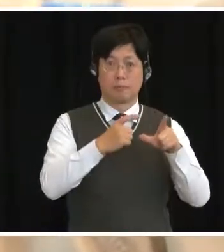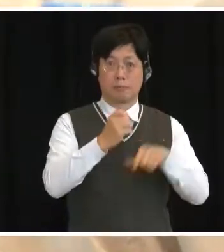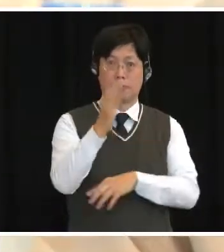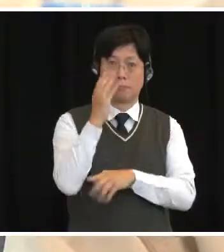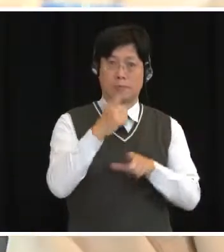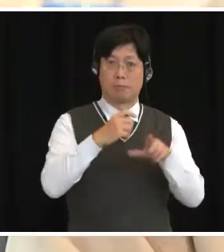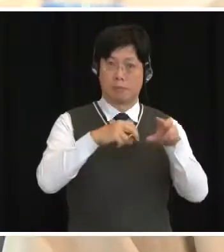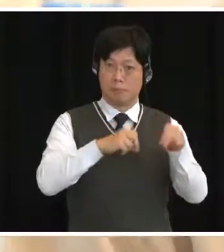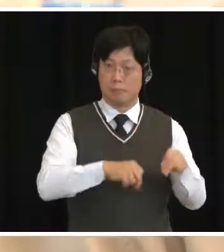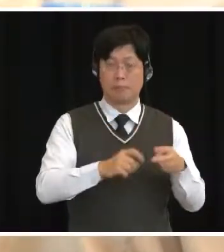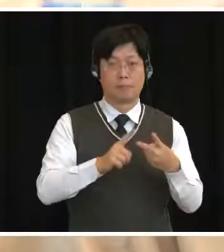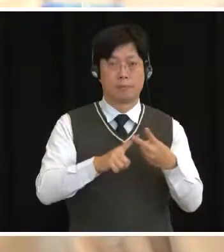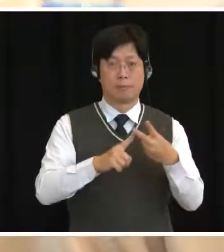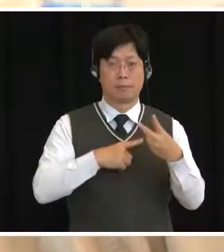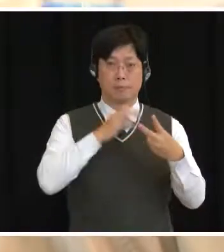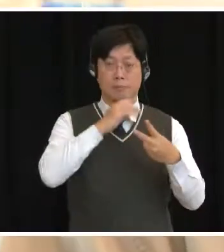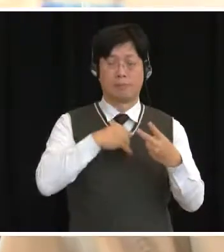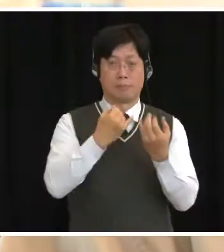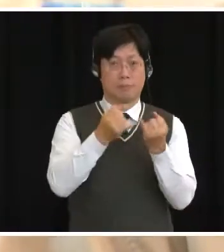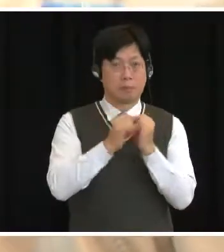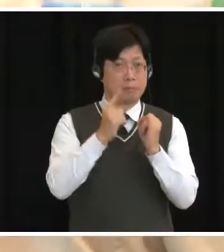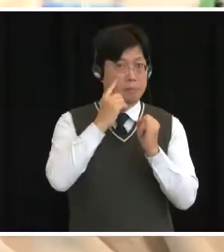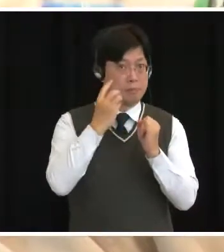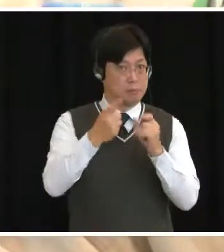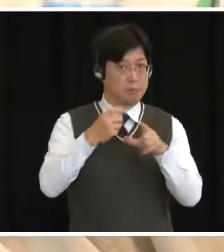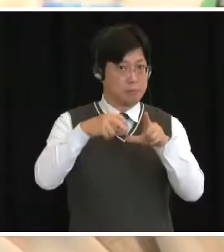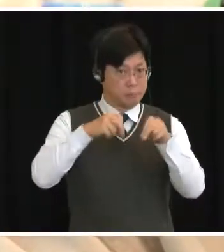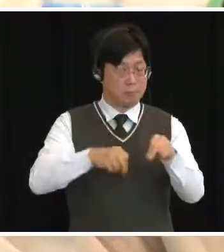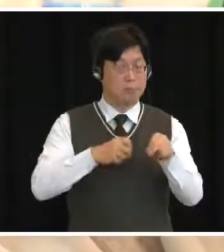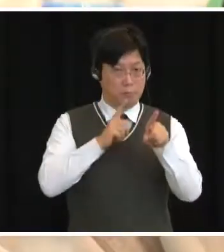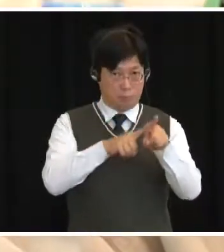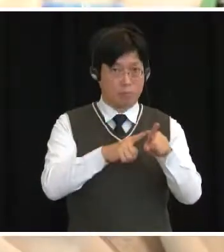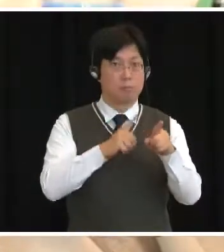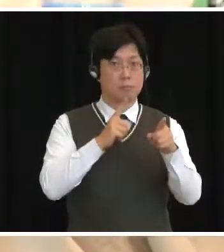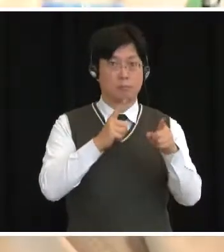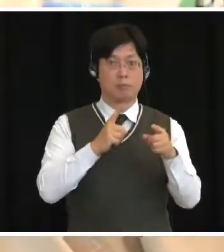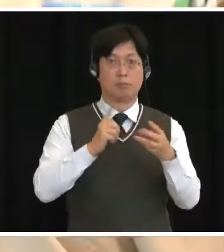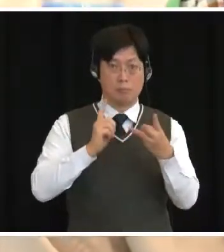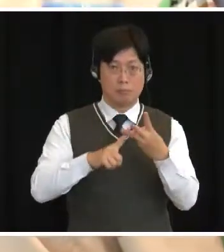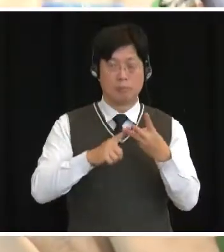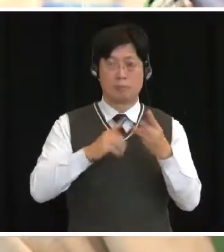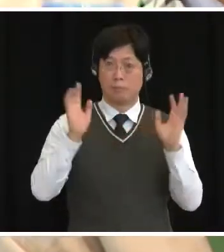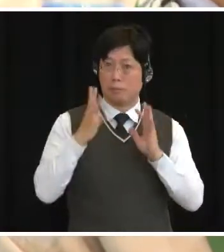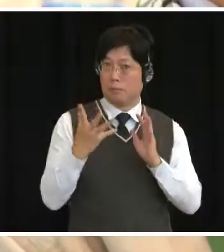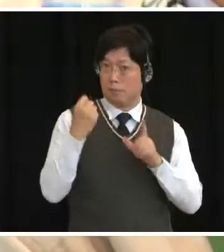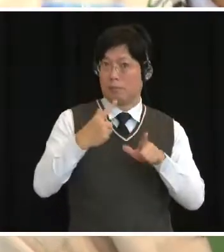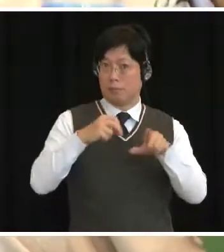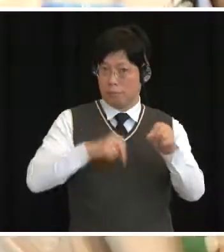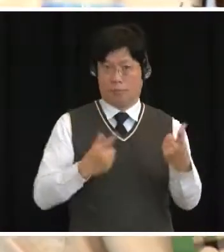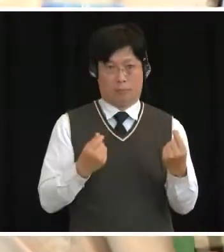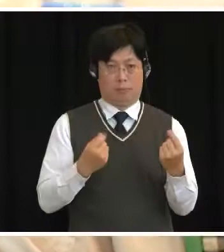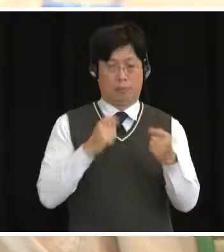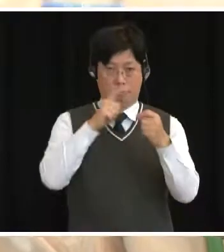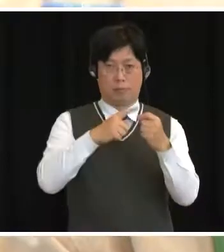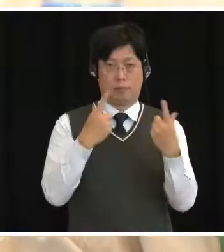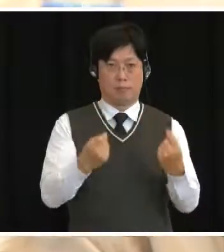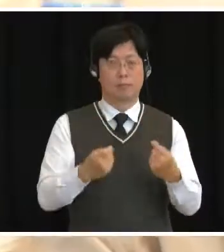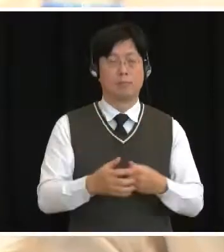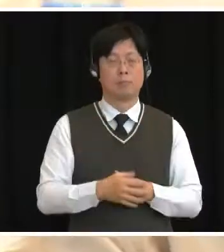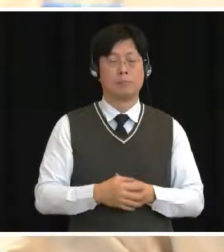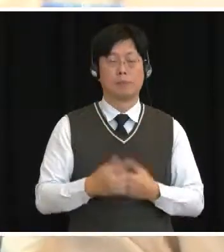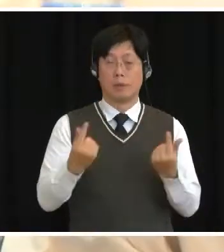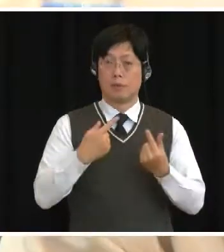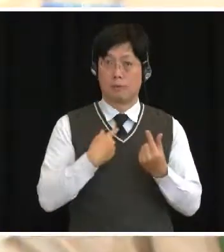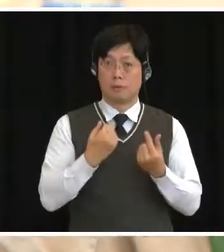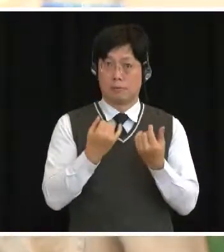it was pointed out that such revision was in keeping with the spirit of the